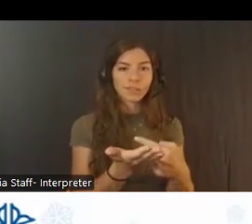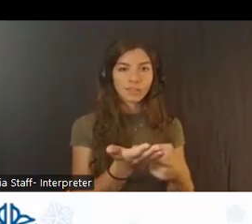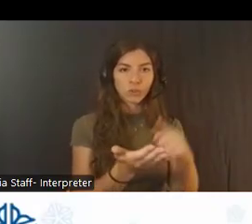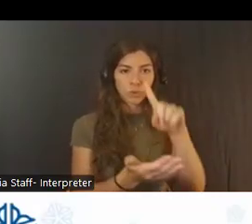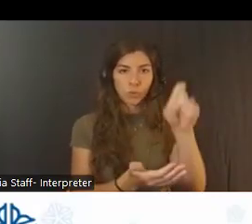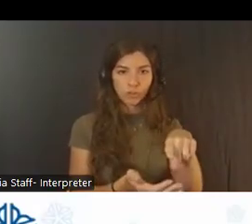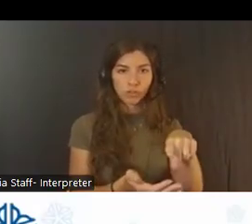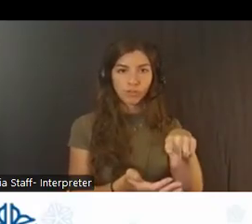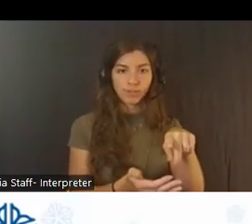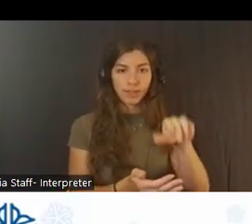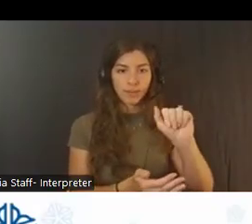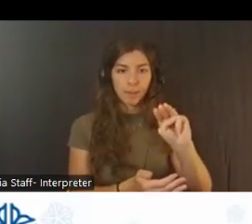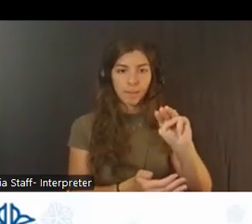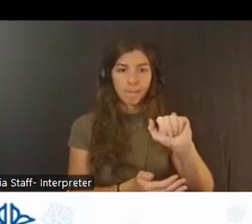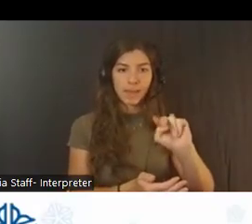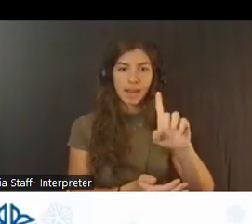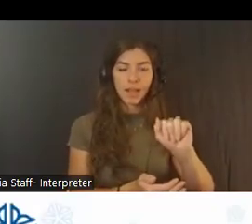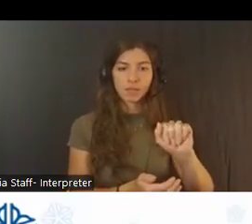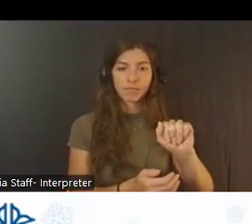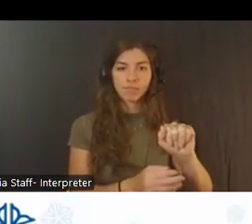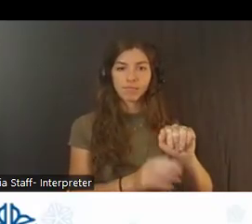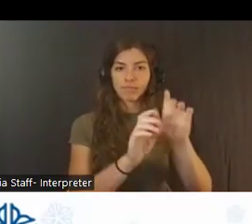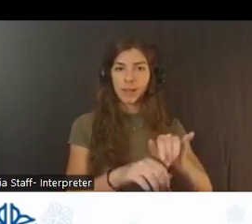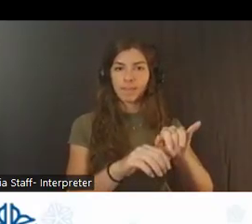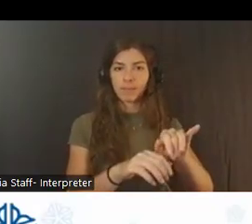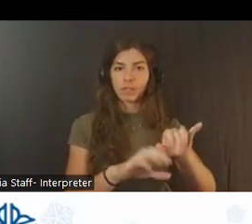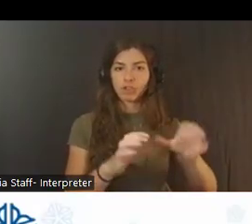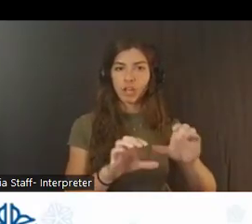that Amanda put in the chat regarding